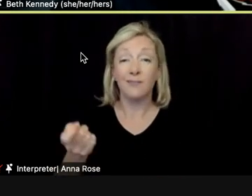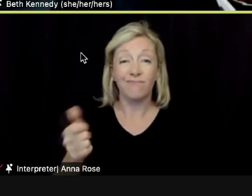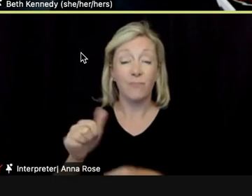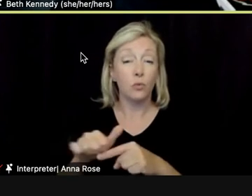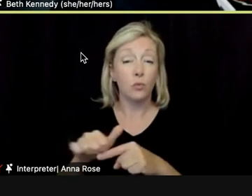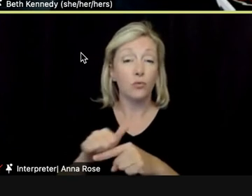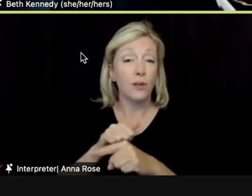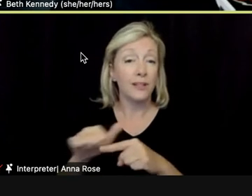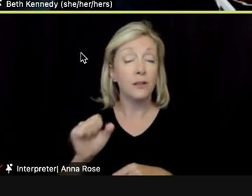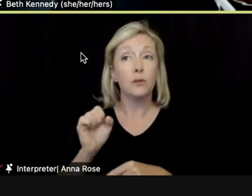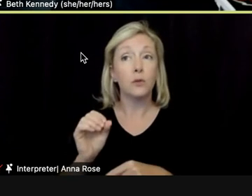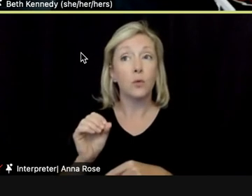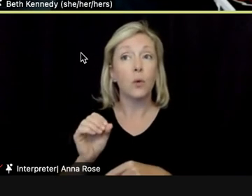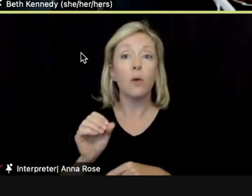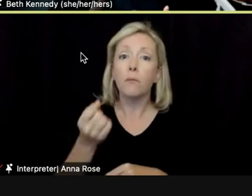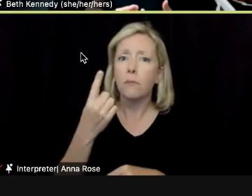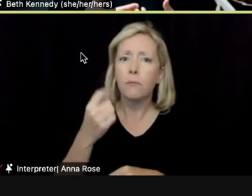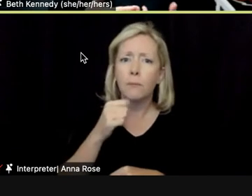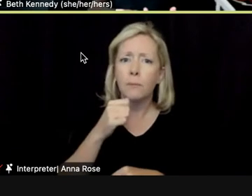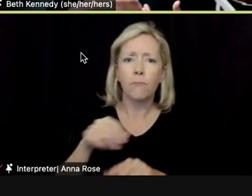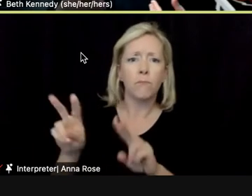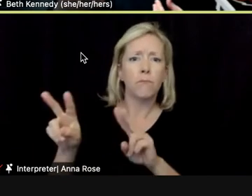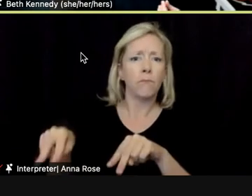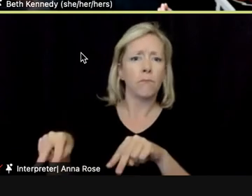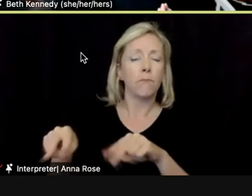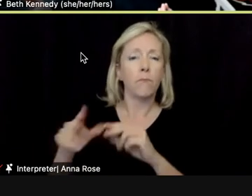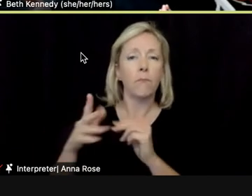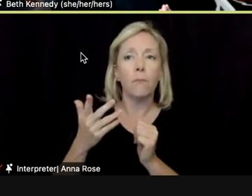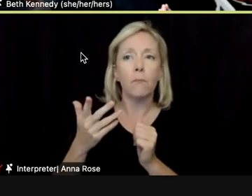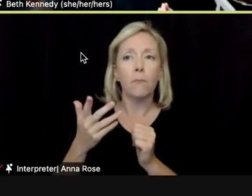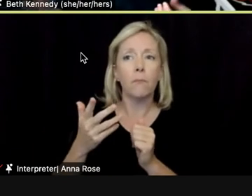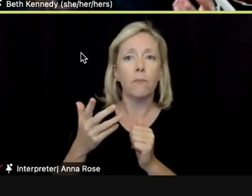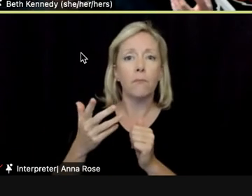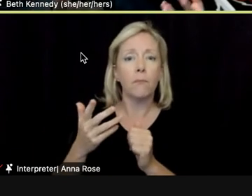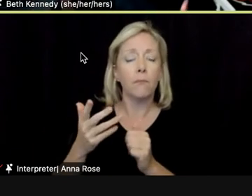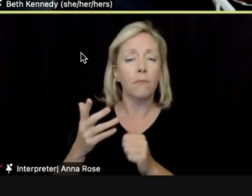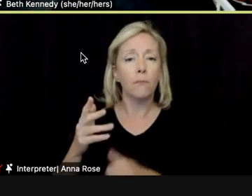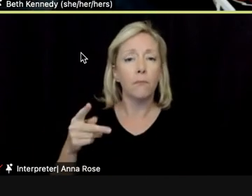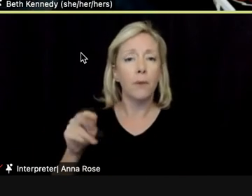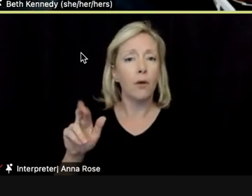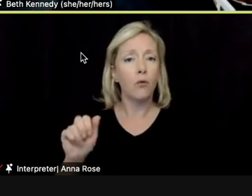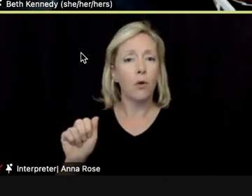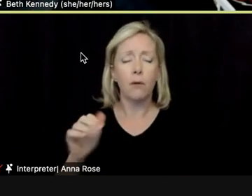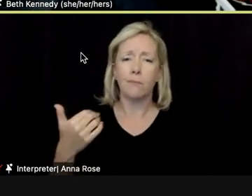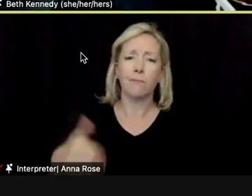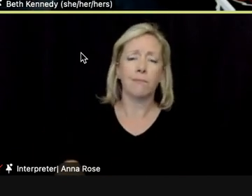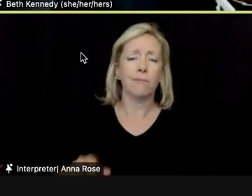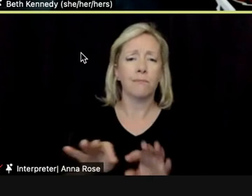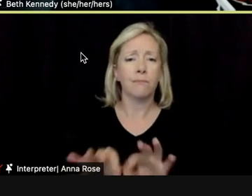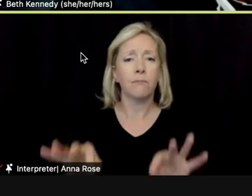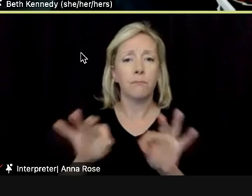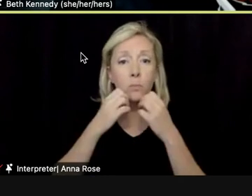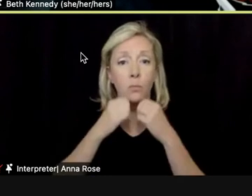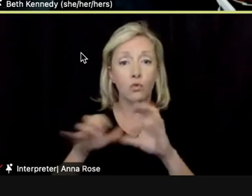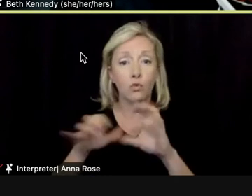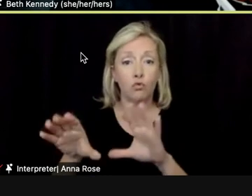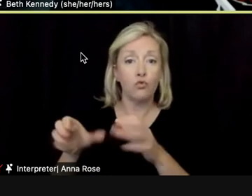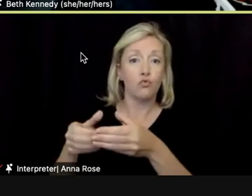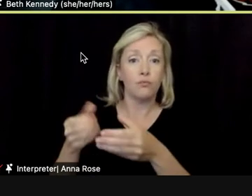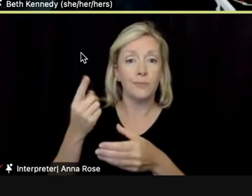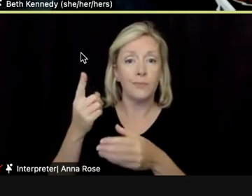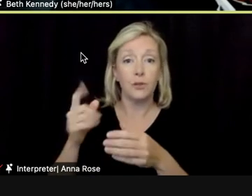So I don't mean to, I'm not trying to diss paraprofessionals. They're critical people. They just